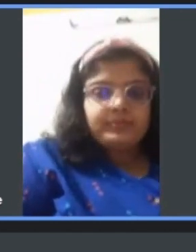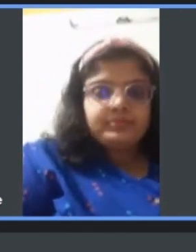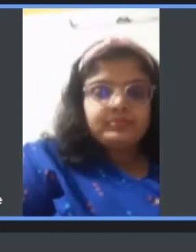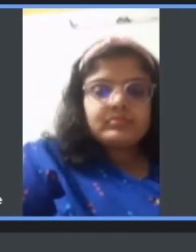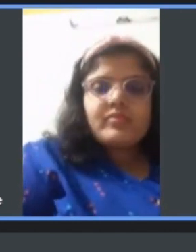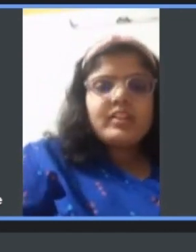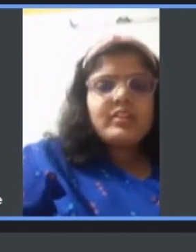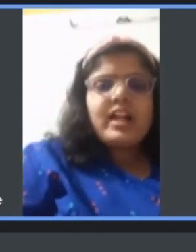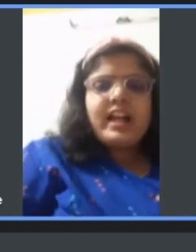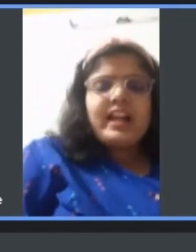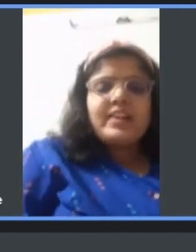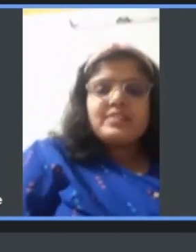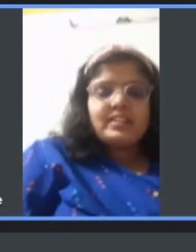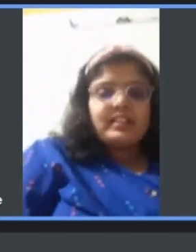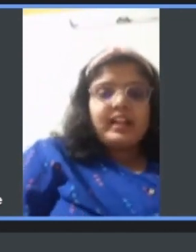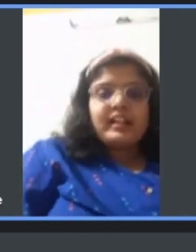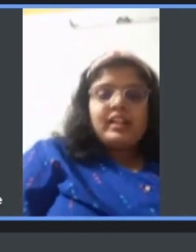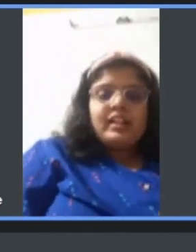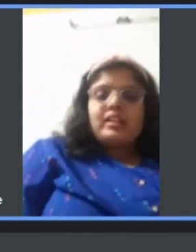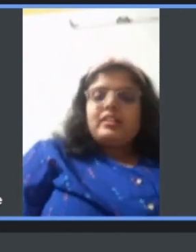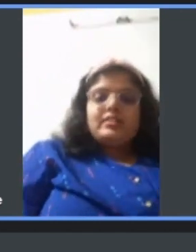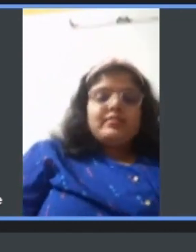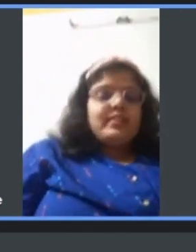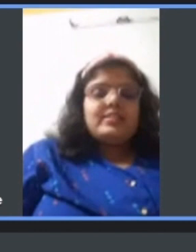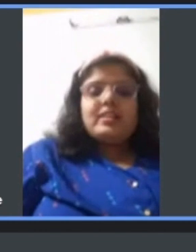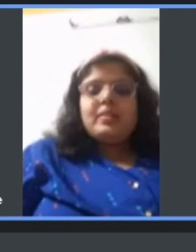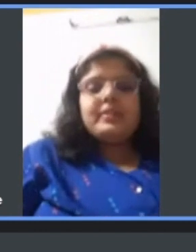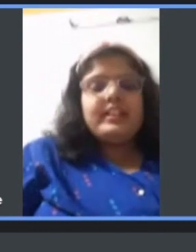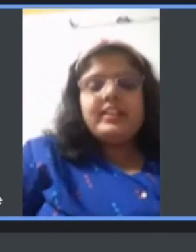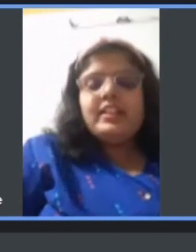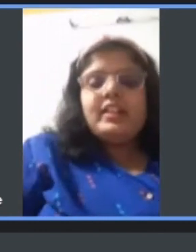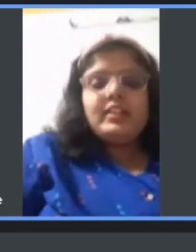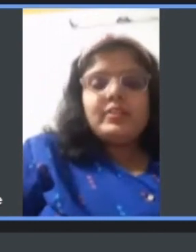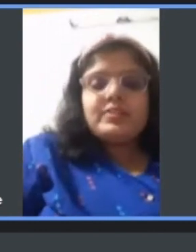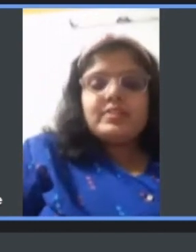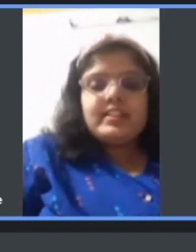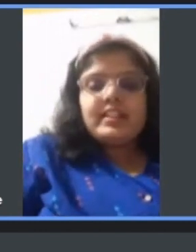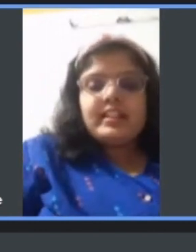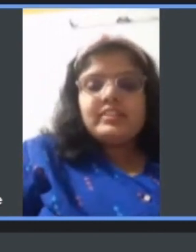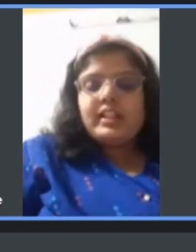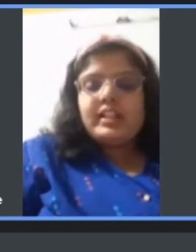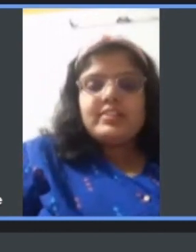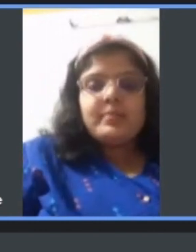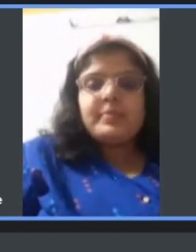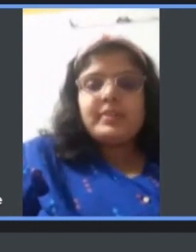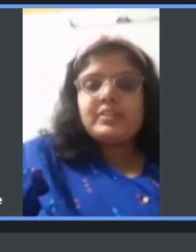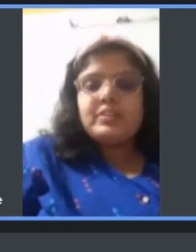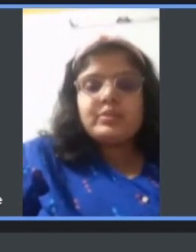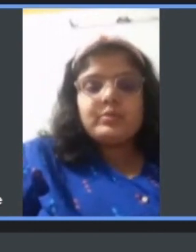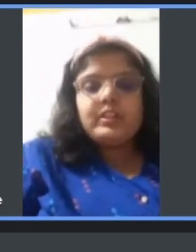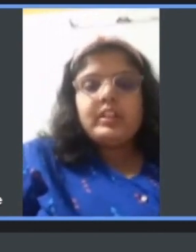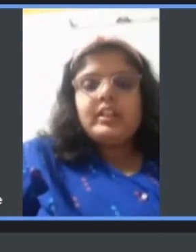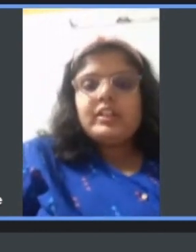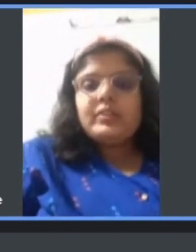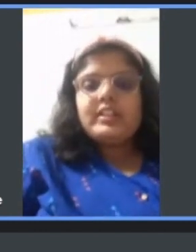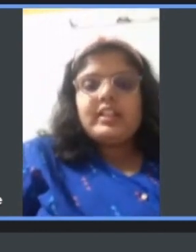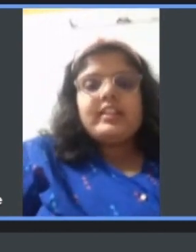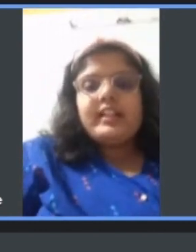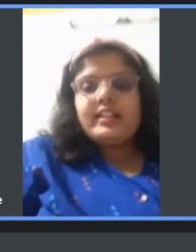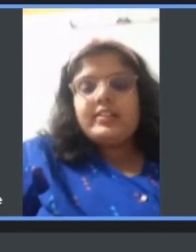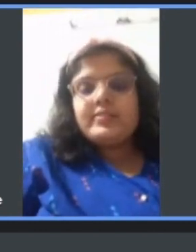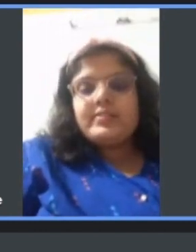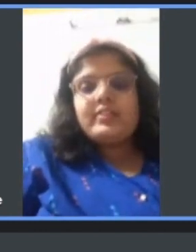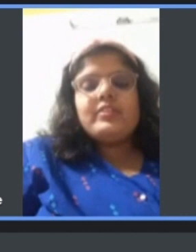supportive. I have seen that when somebody says that the child is from a special school, there